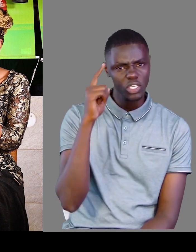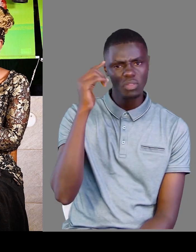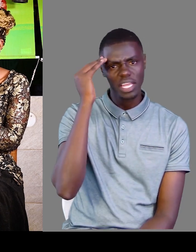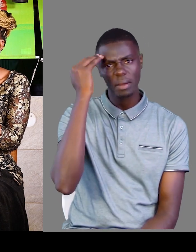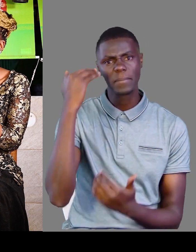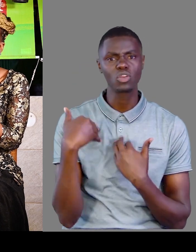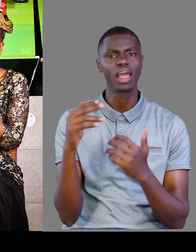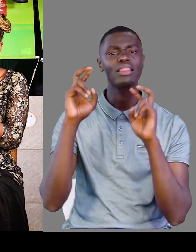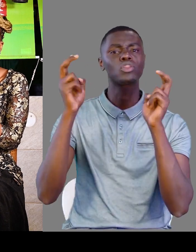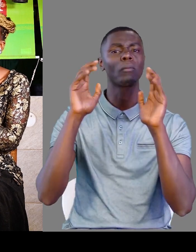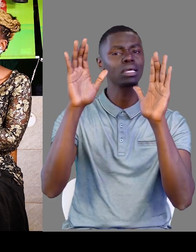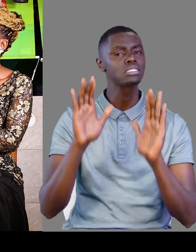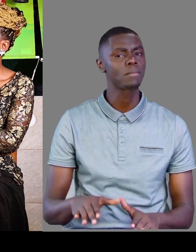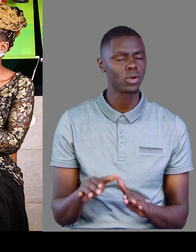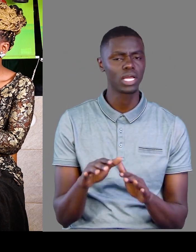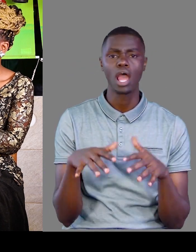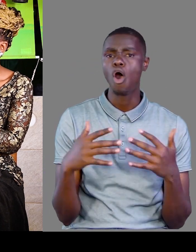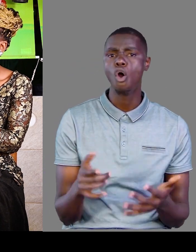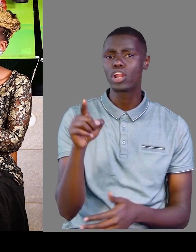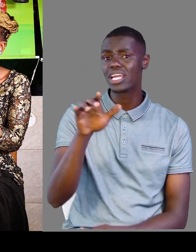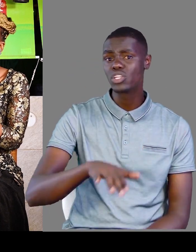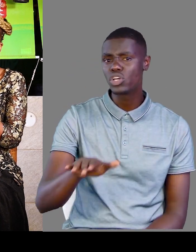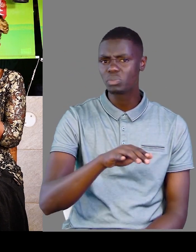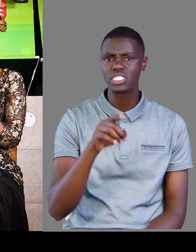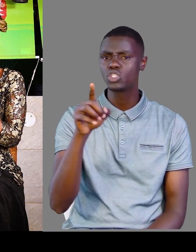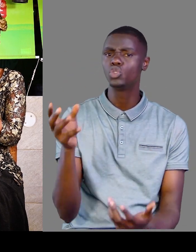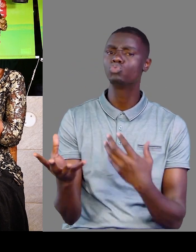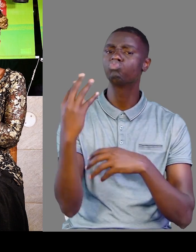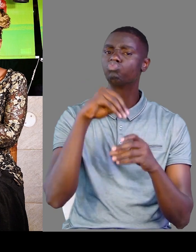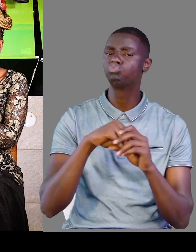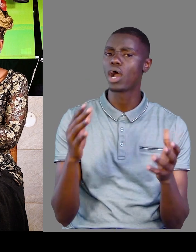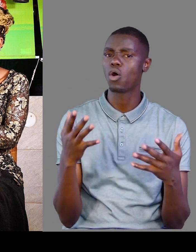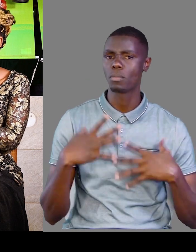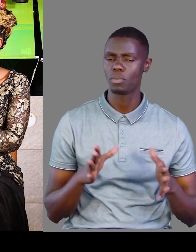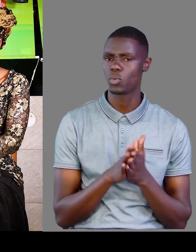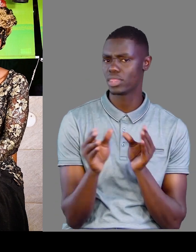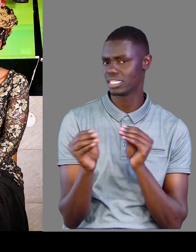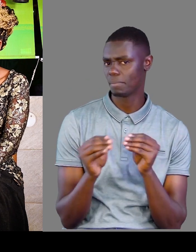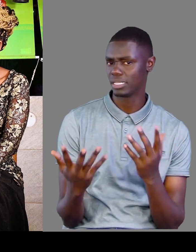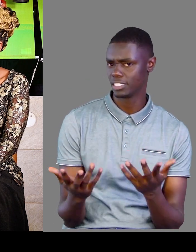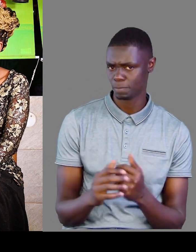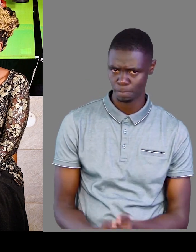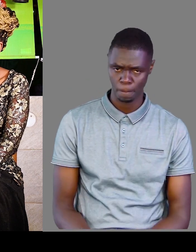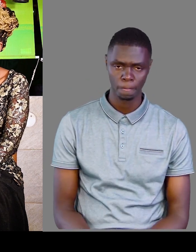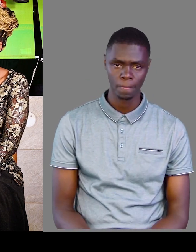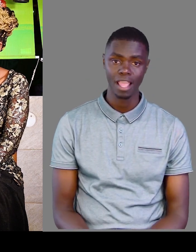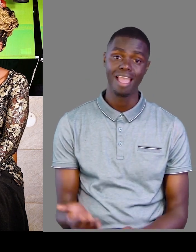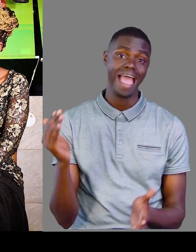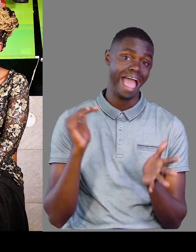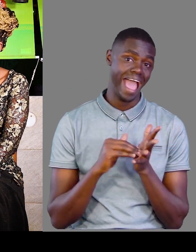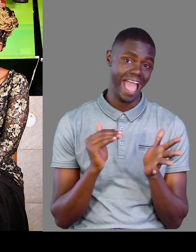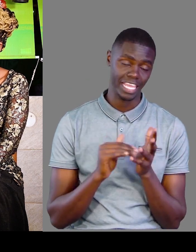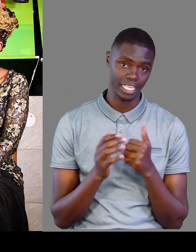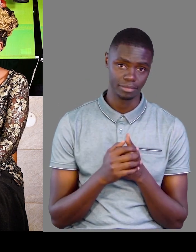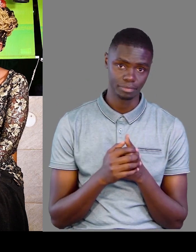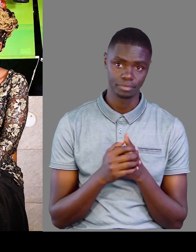health topics are very important, or in your space, how are you being inclusive to persons with disabilities? Again, I run